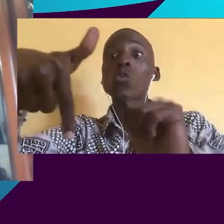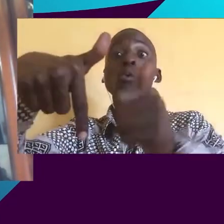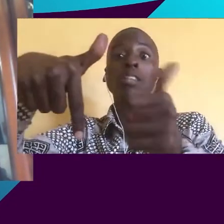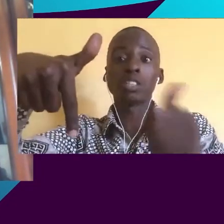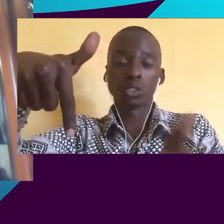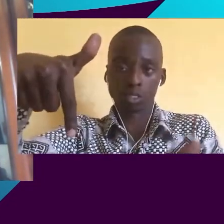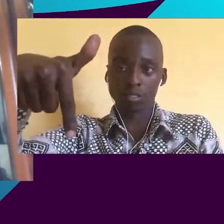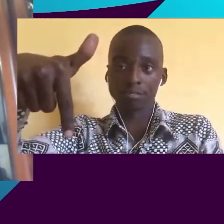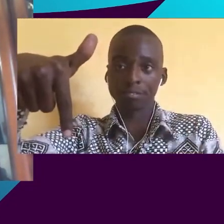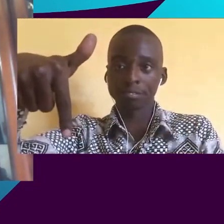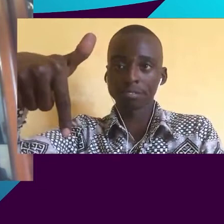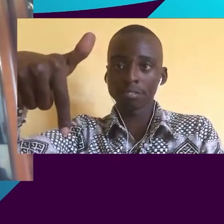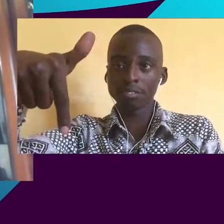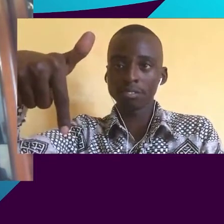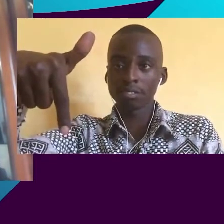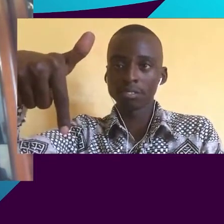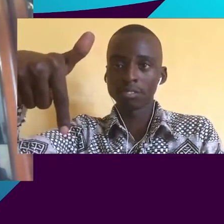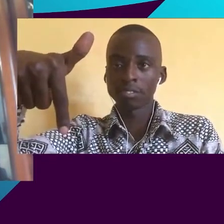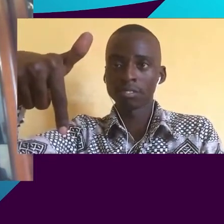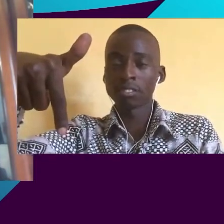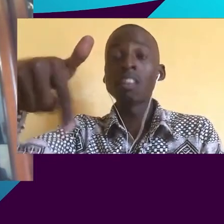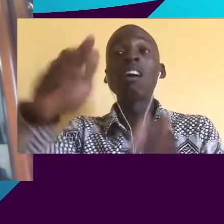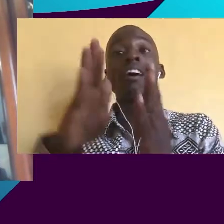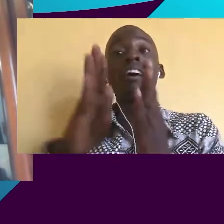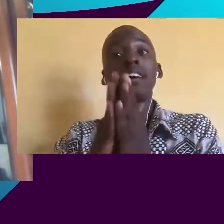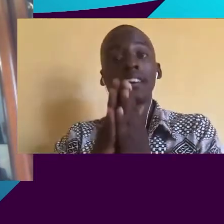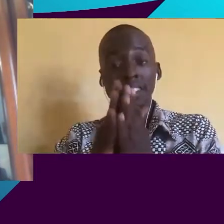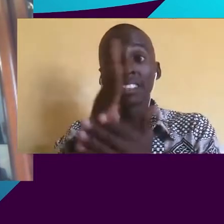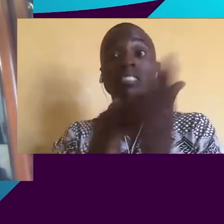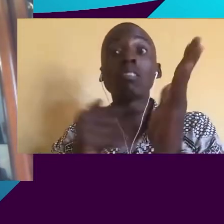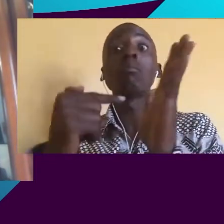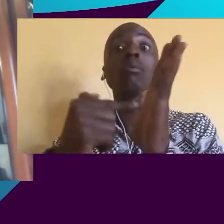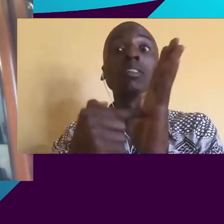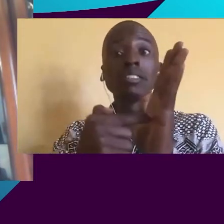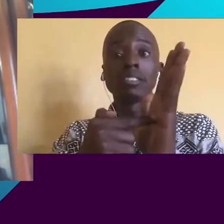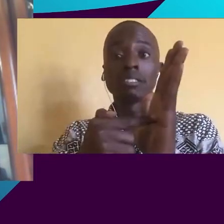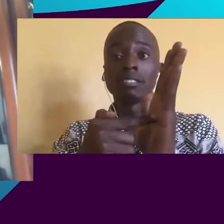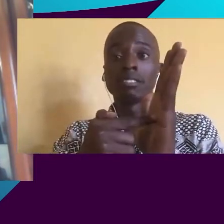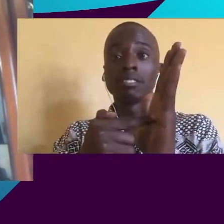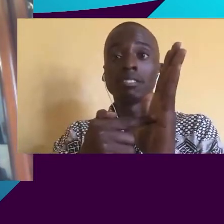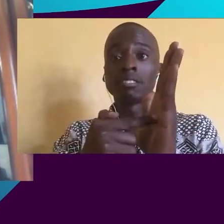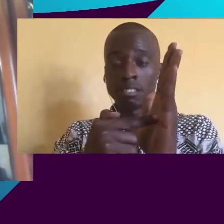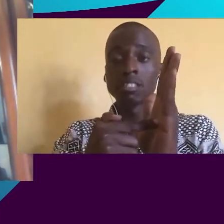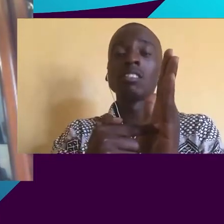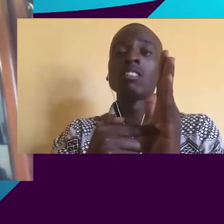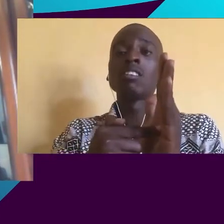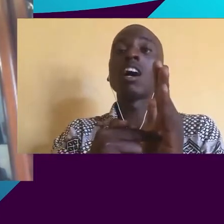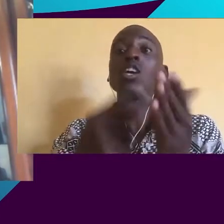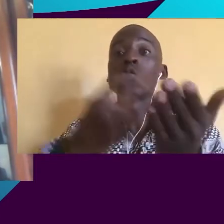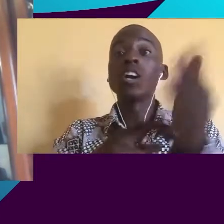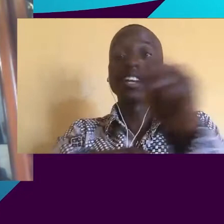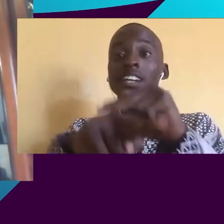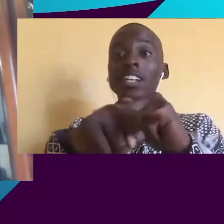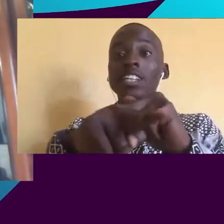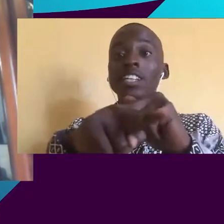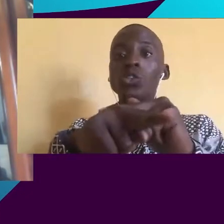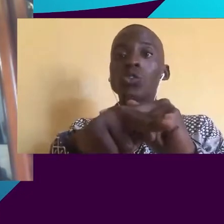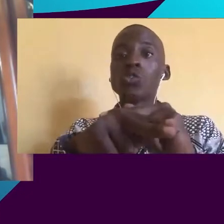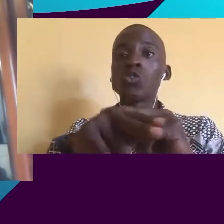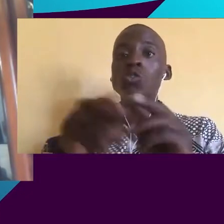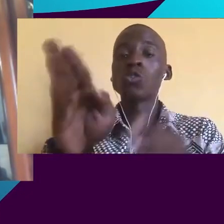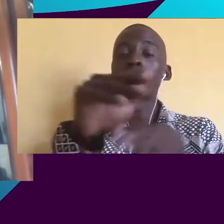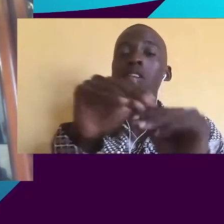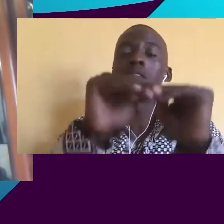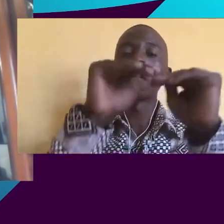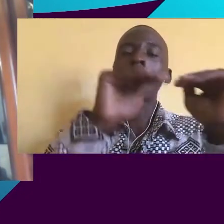athletics. And at some point, I held Uganda's national record in high jump. So I wanted to give a little bit of that so